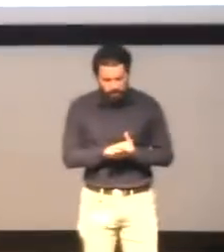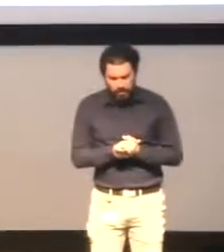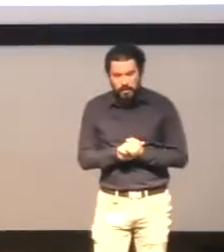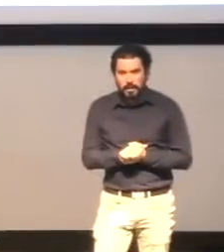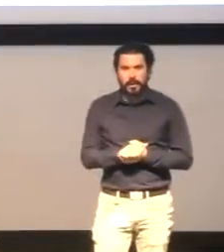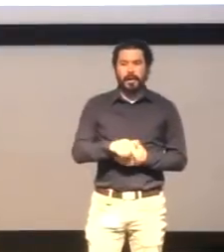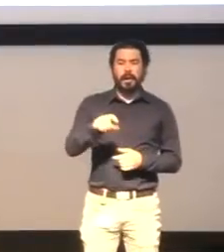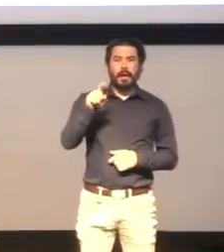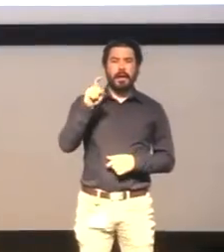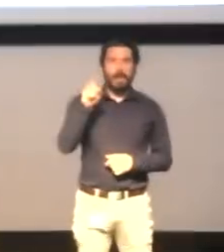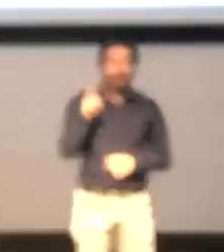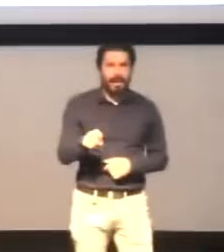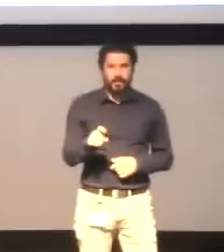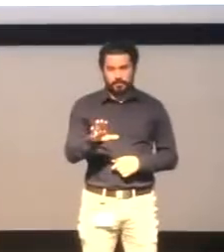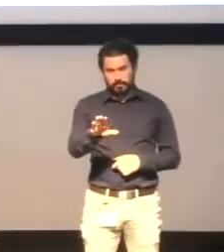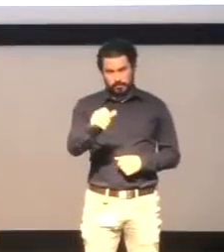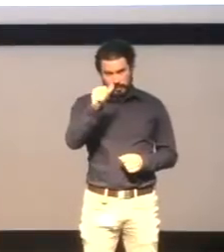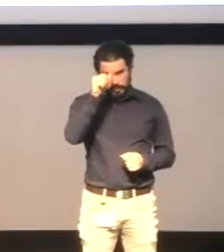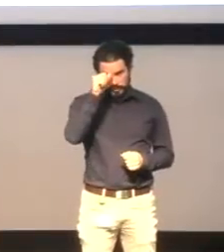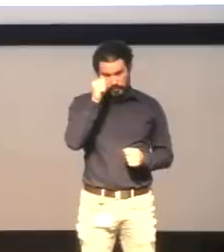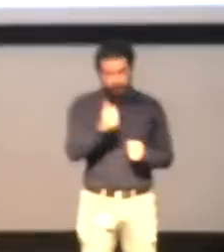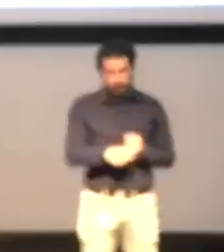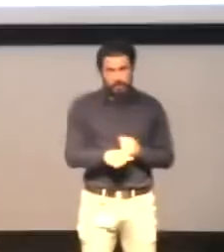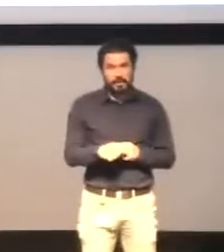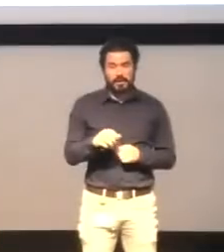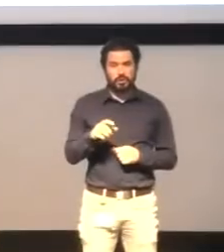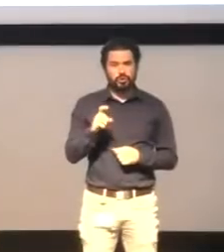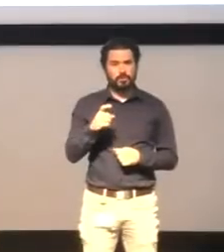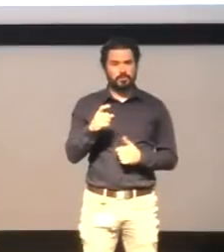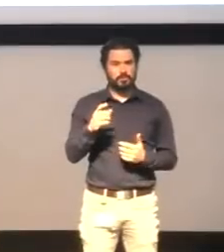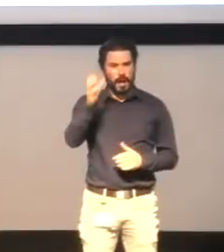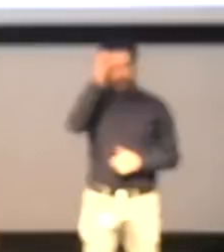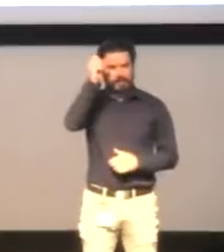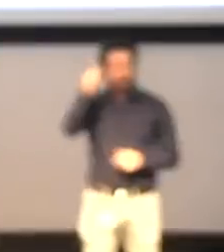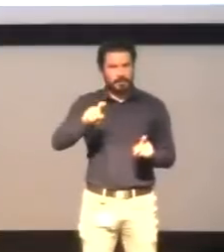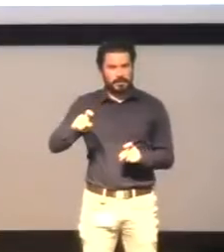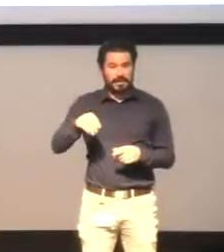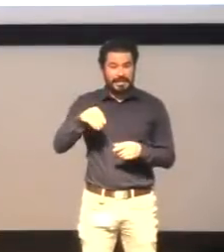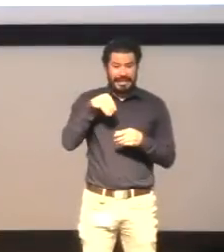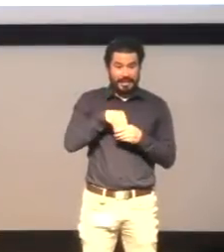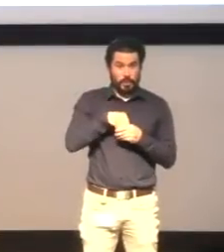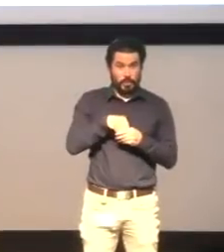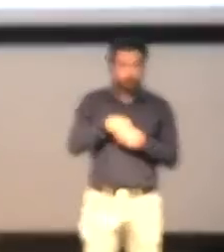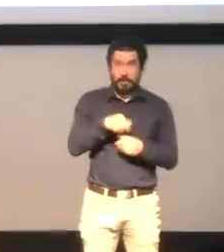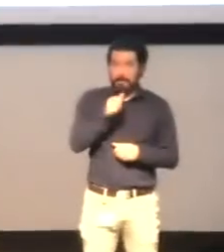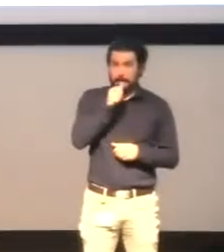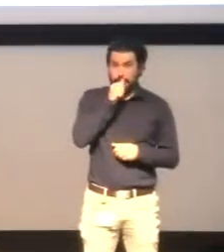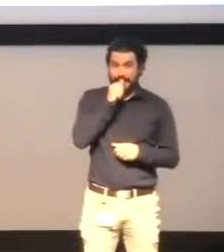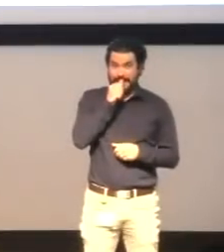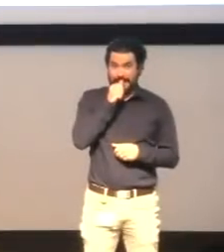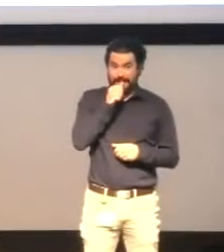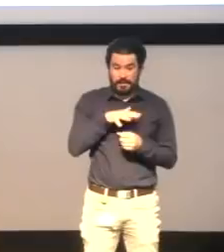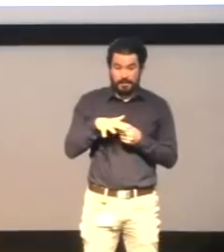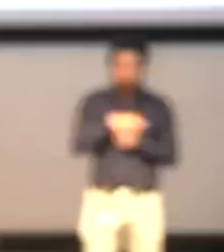you have to be mindful. This is going to be a reasonableness test, but in general, indoor in a private space